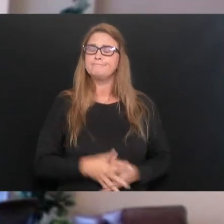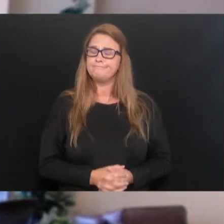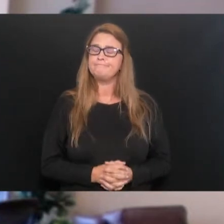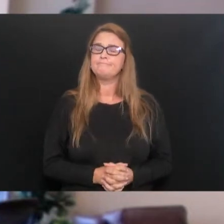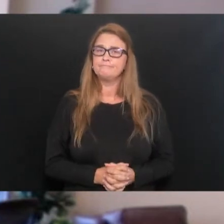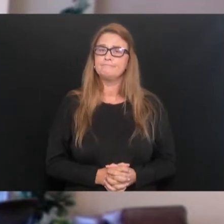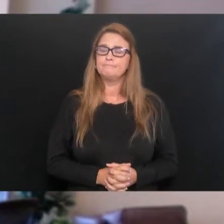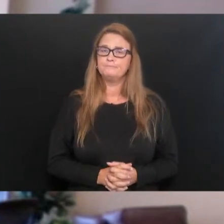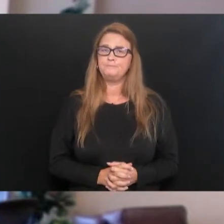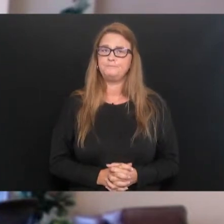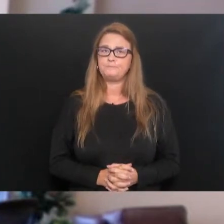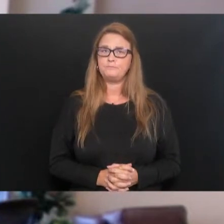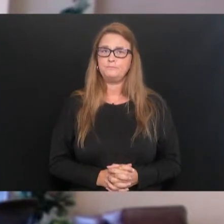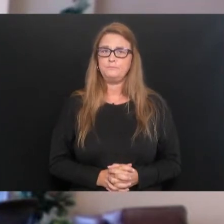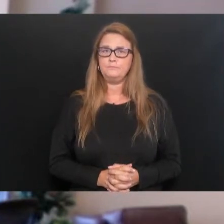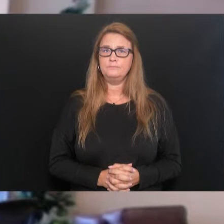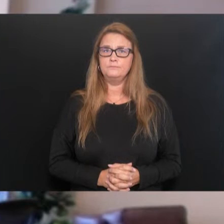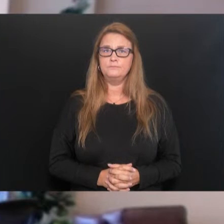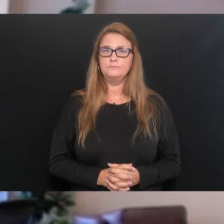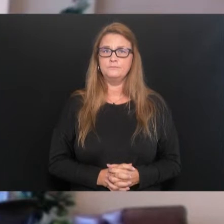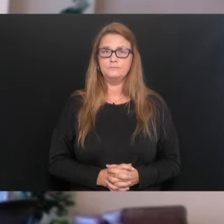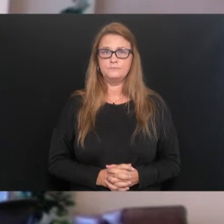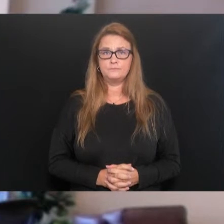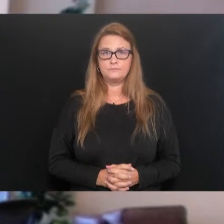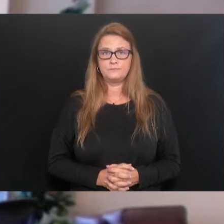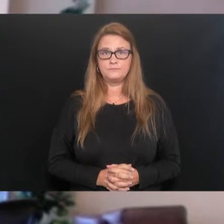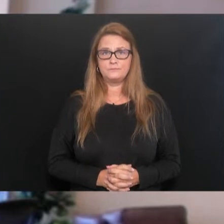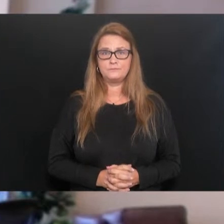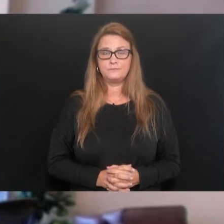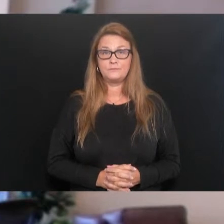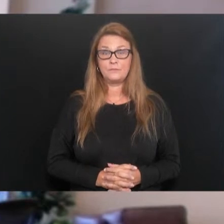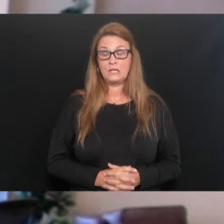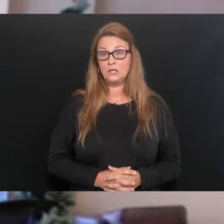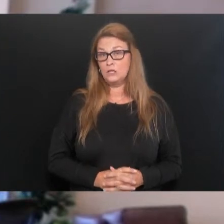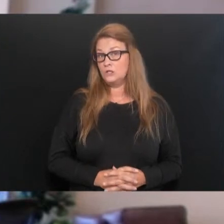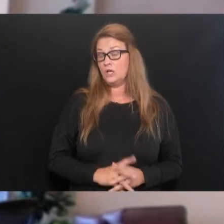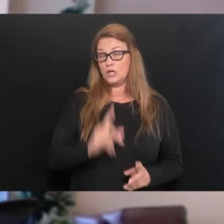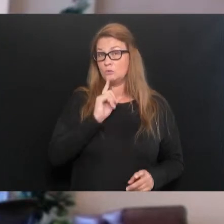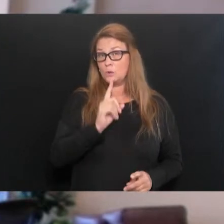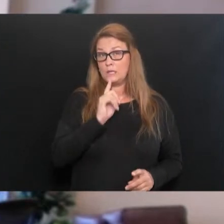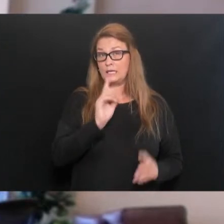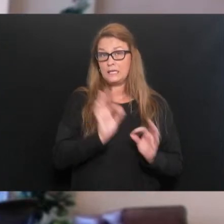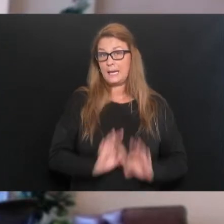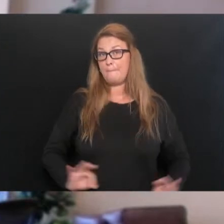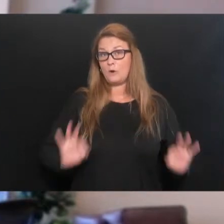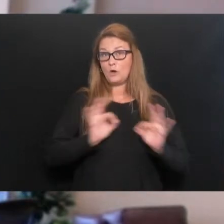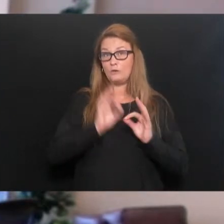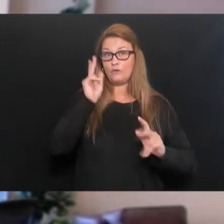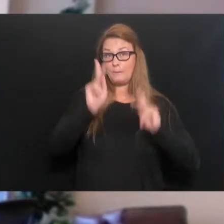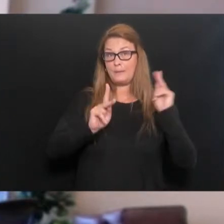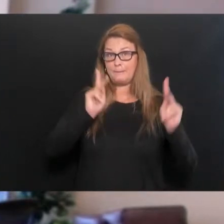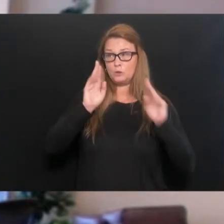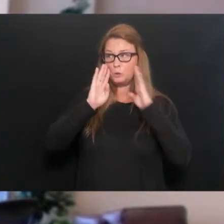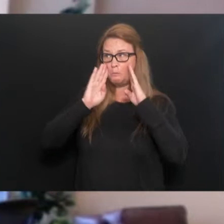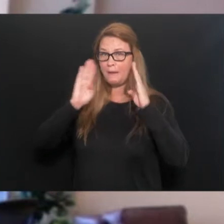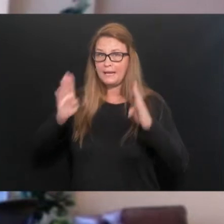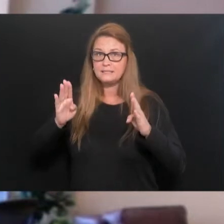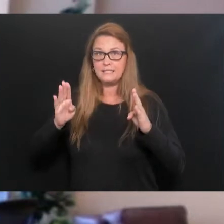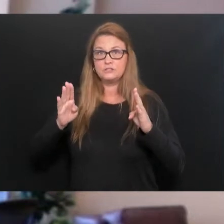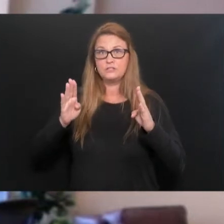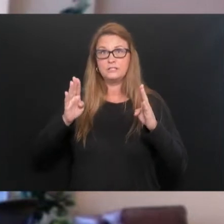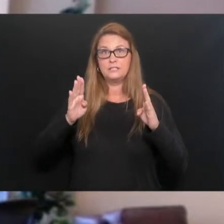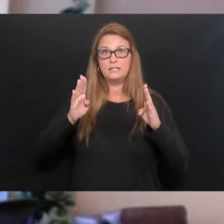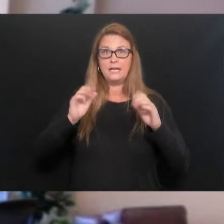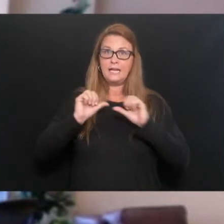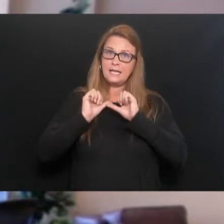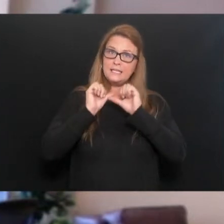that potency faster. So really important for people to pay attention and to continue to uptake